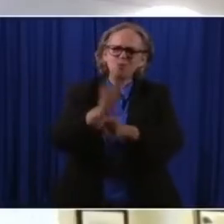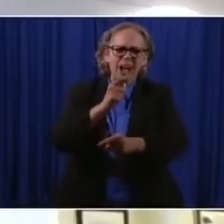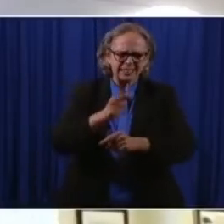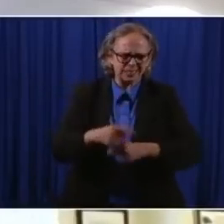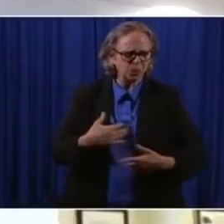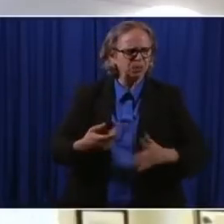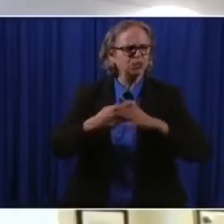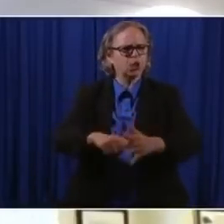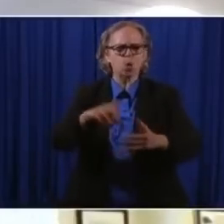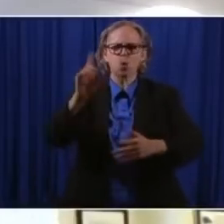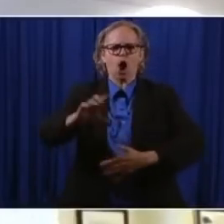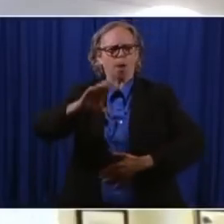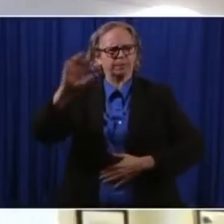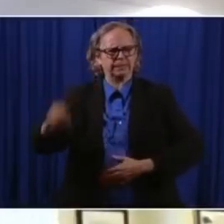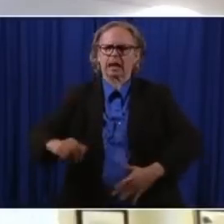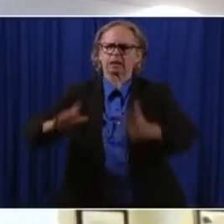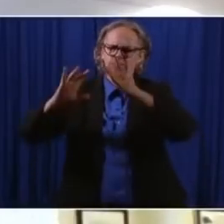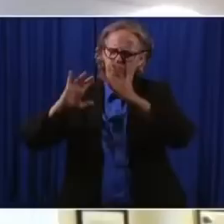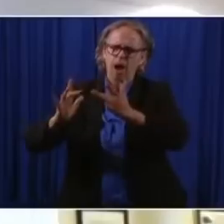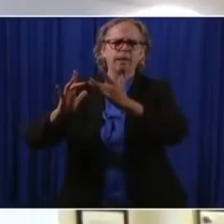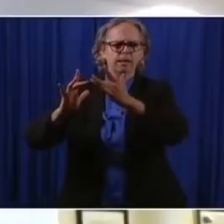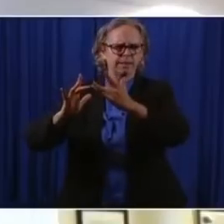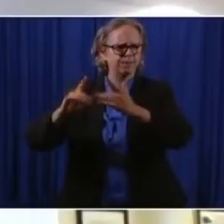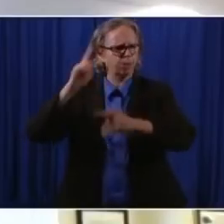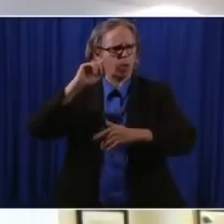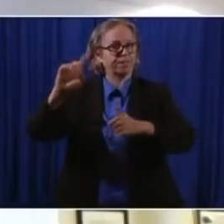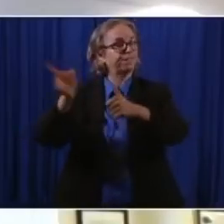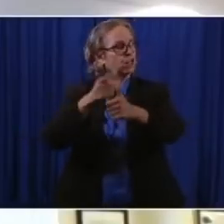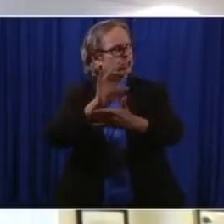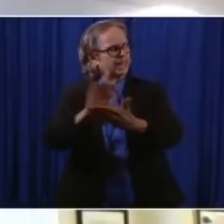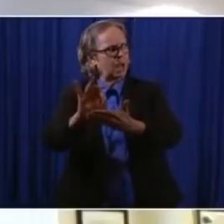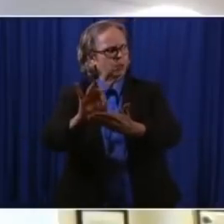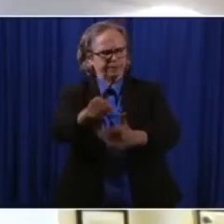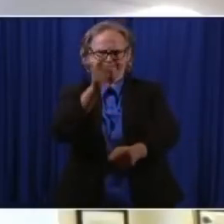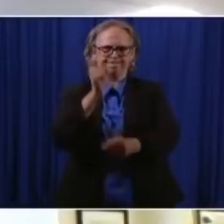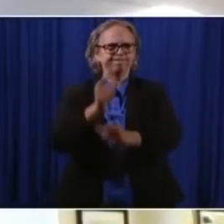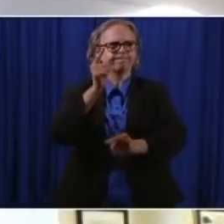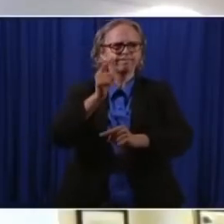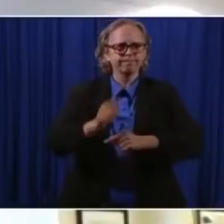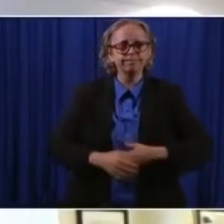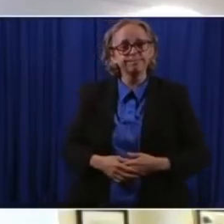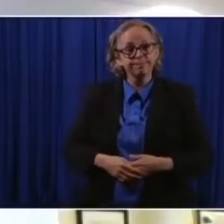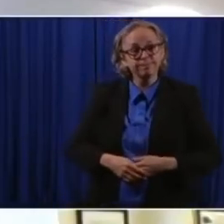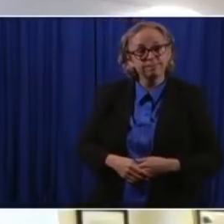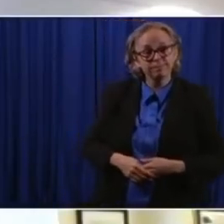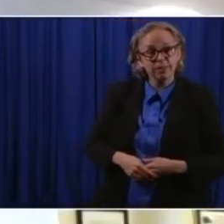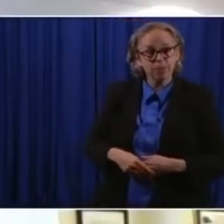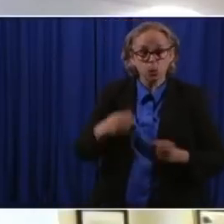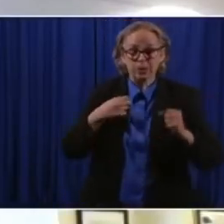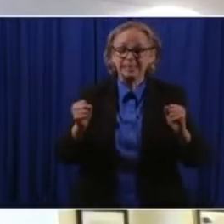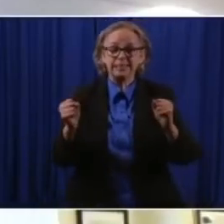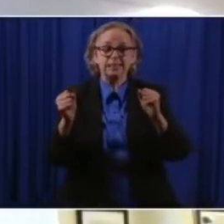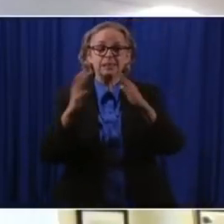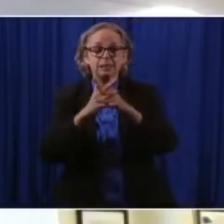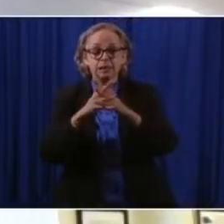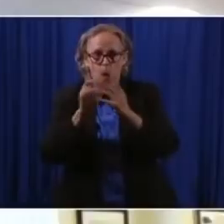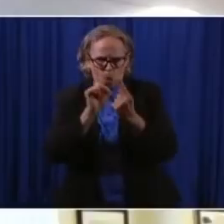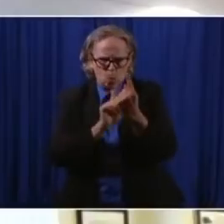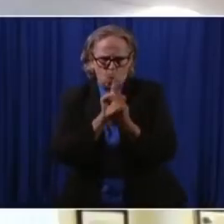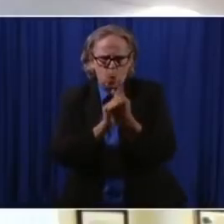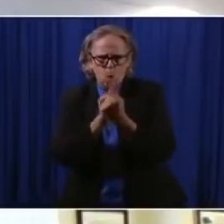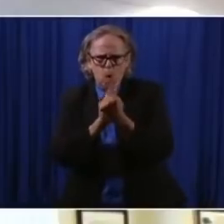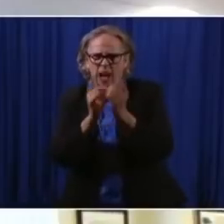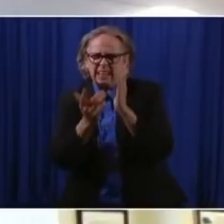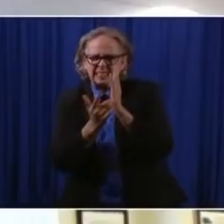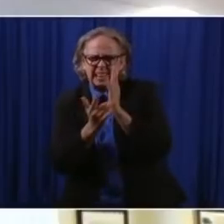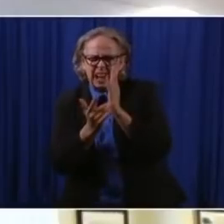remote learning for that first 9 weeks. Our district implemented one-to-one technology with Chromebooks about 4 years ago,